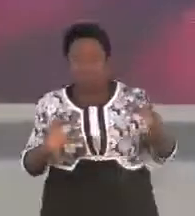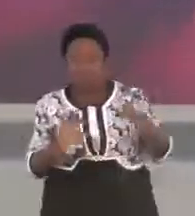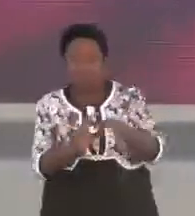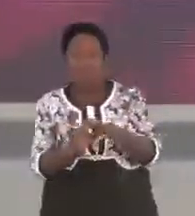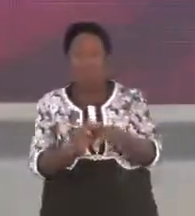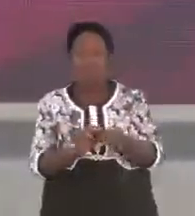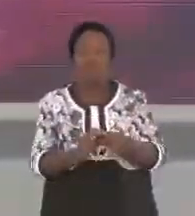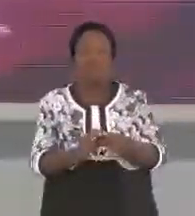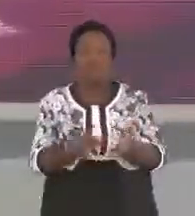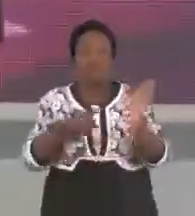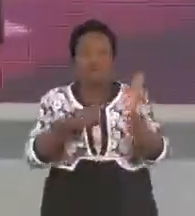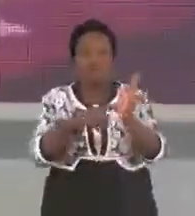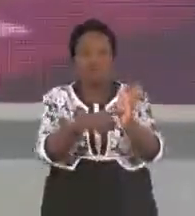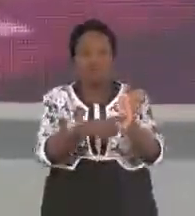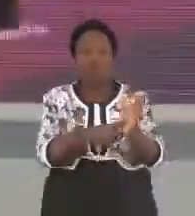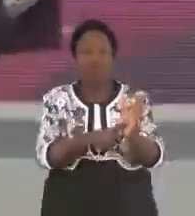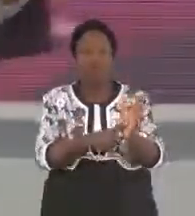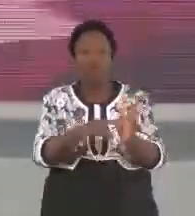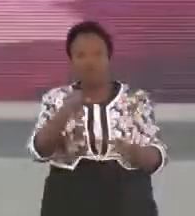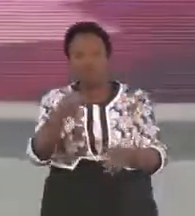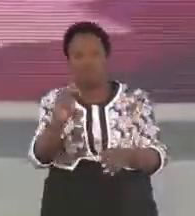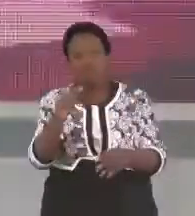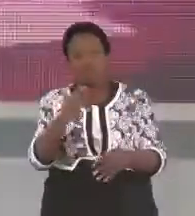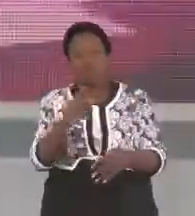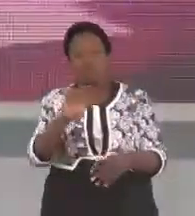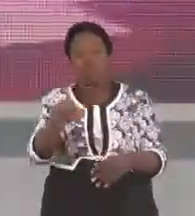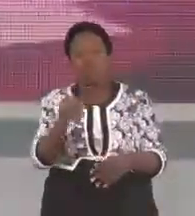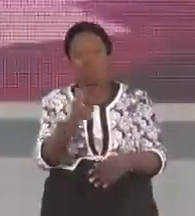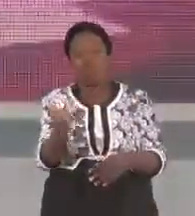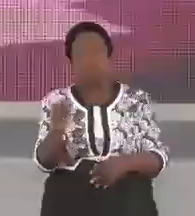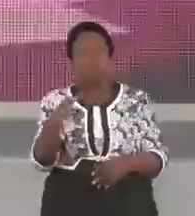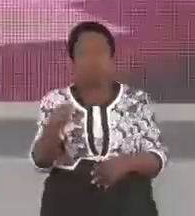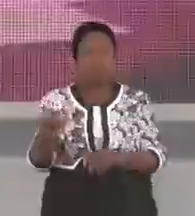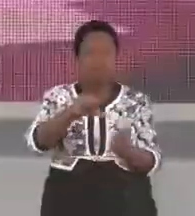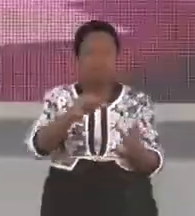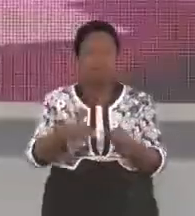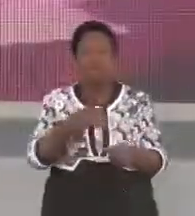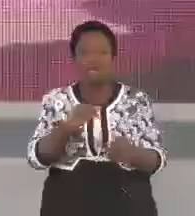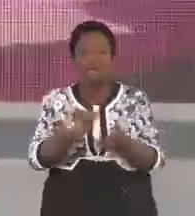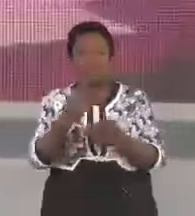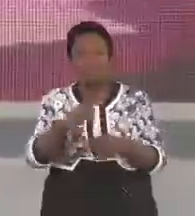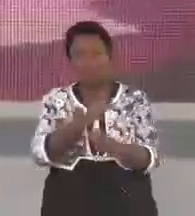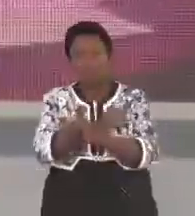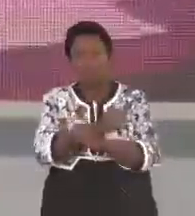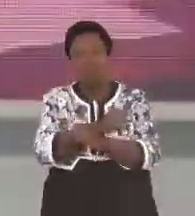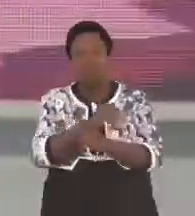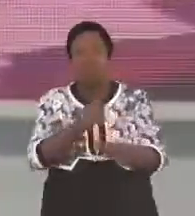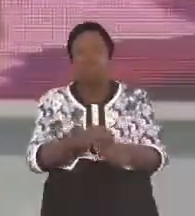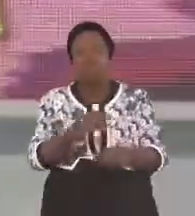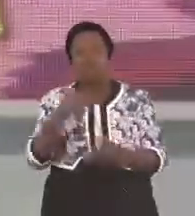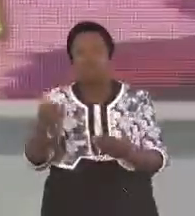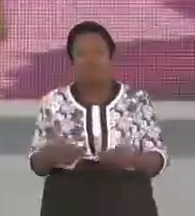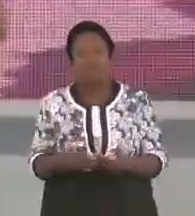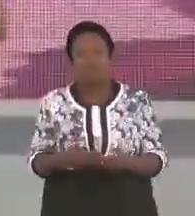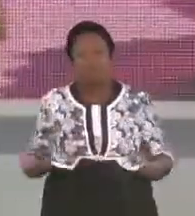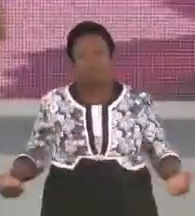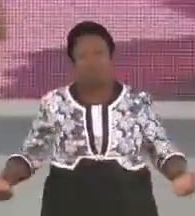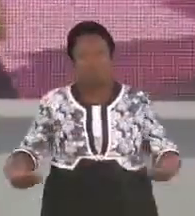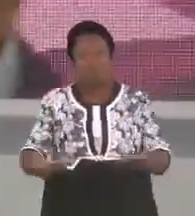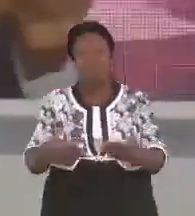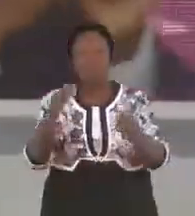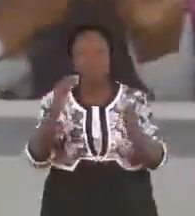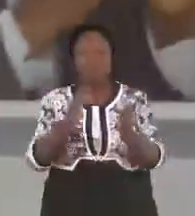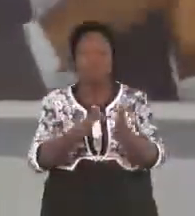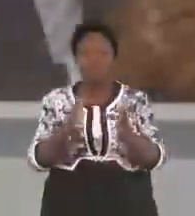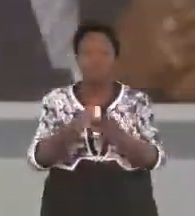revelation. John the Baptist, John the Beloved, introducing Jesus, the very Son of God, and